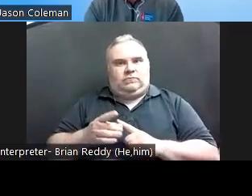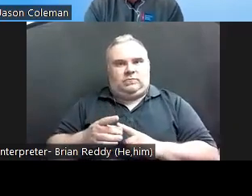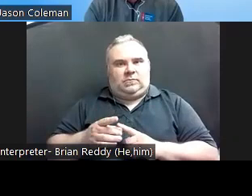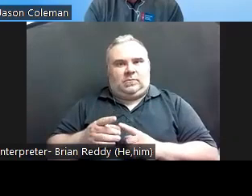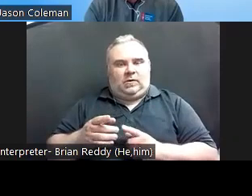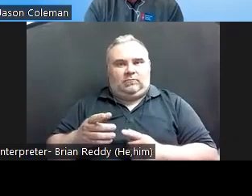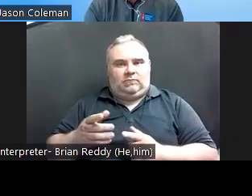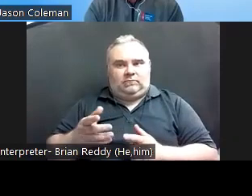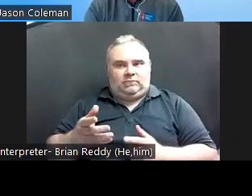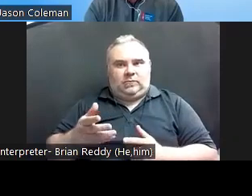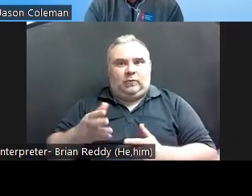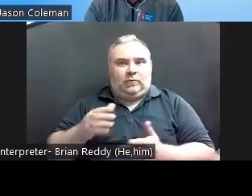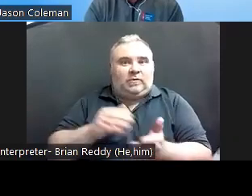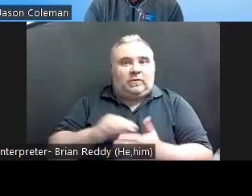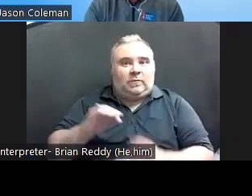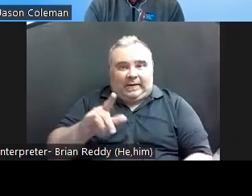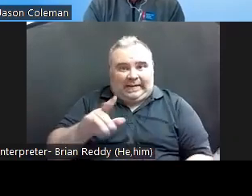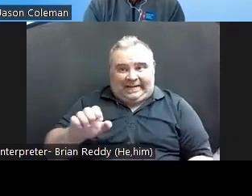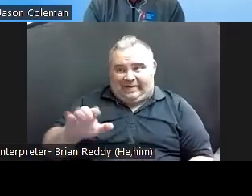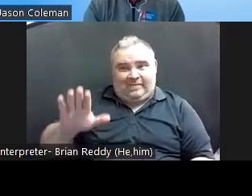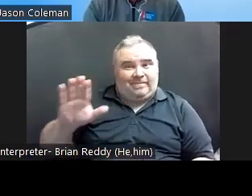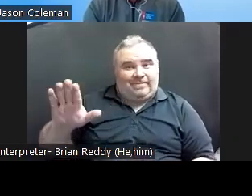Dr. Mohile's